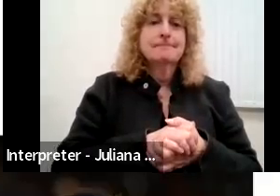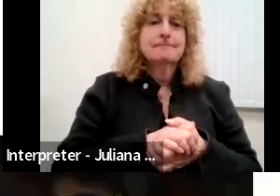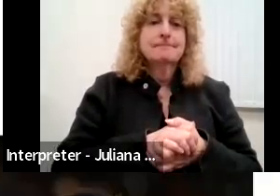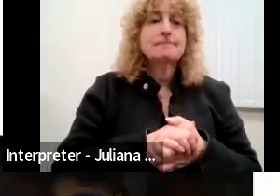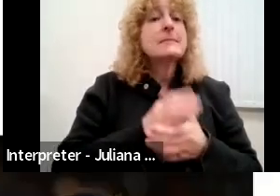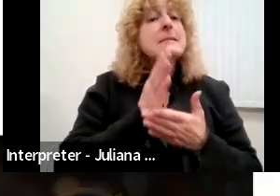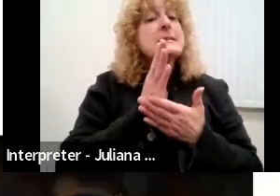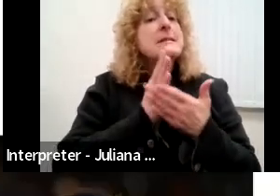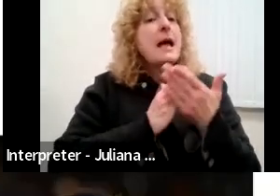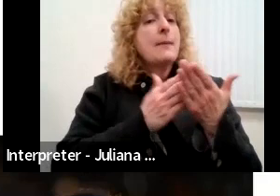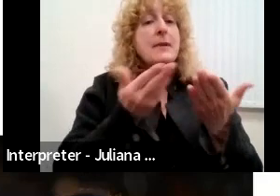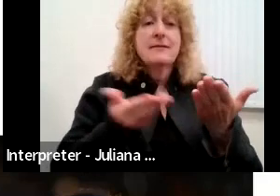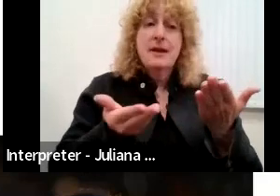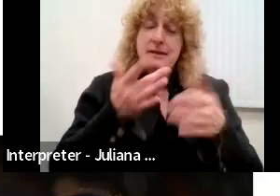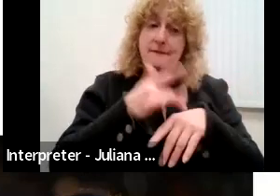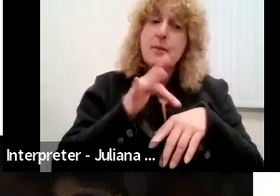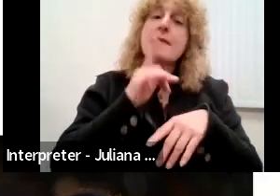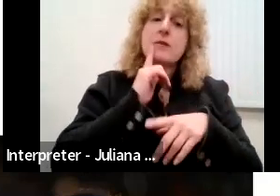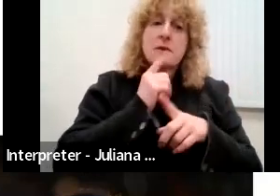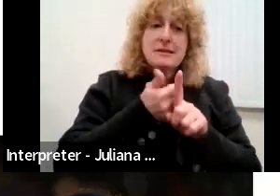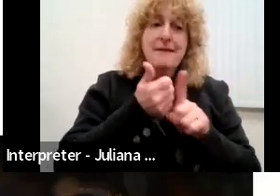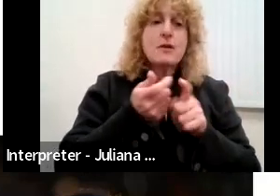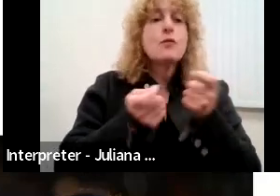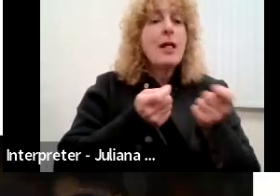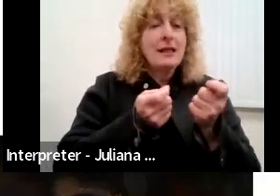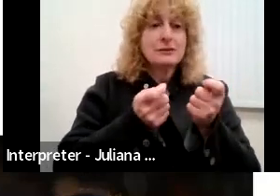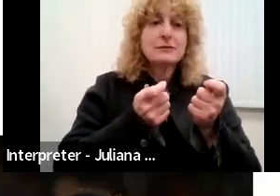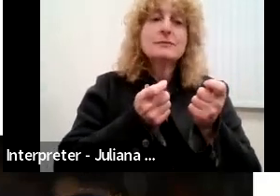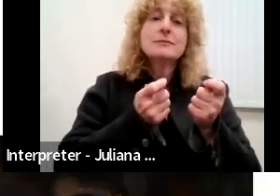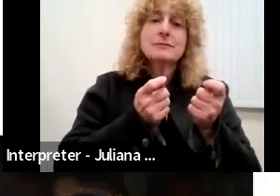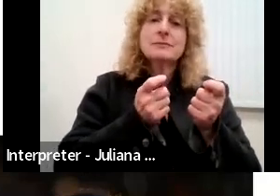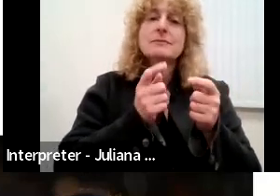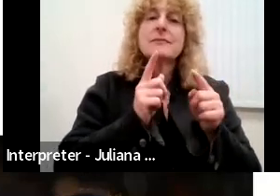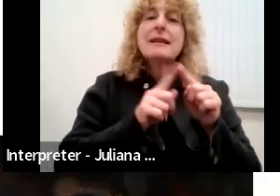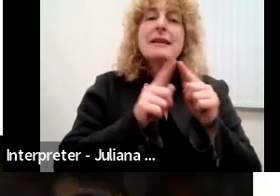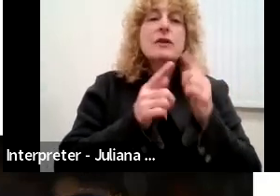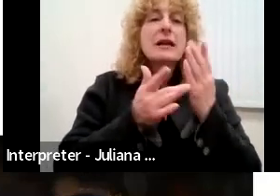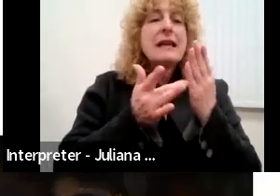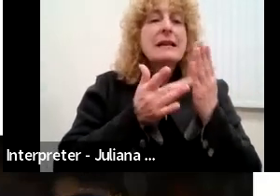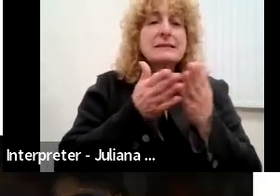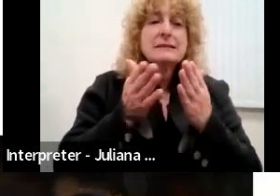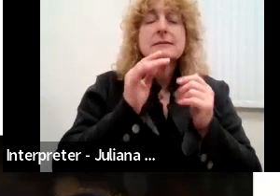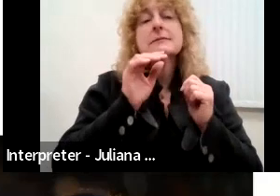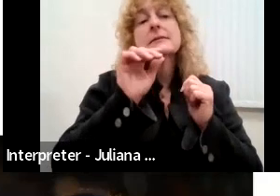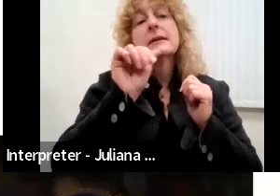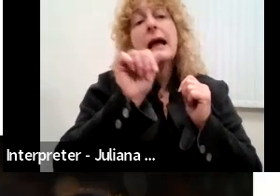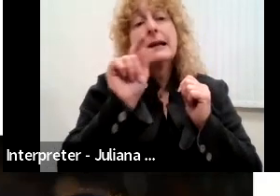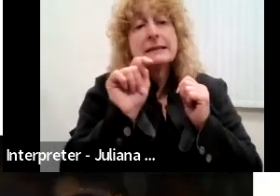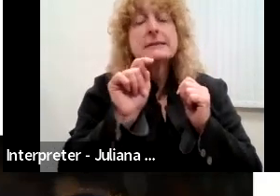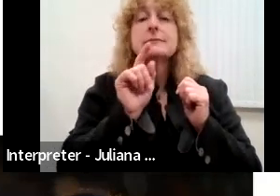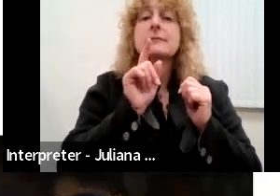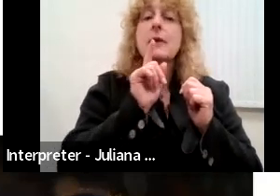Some devices that are available for self-regulation, a technique and also AT are